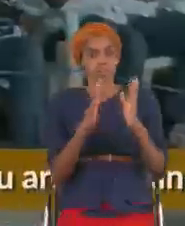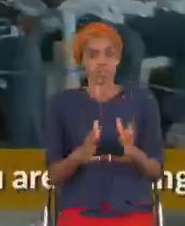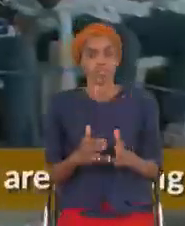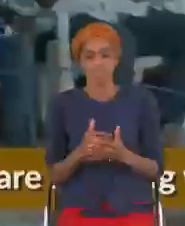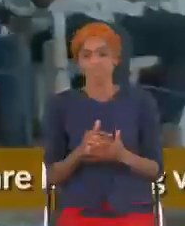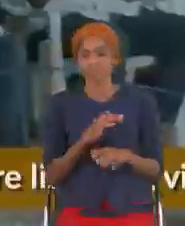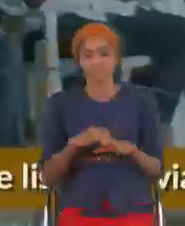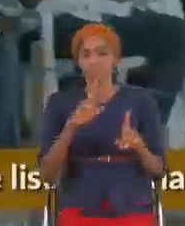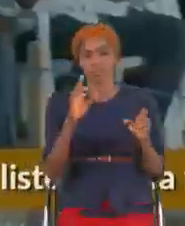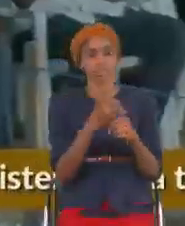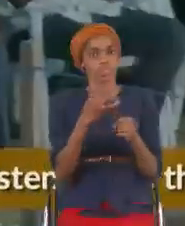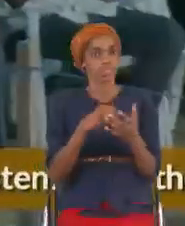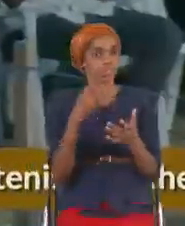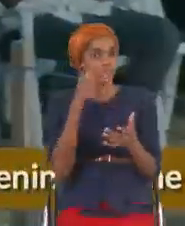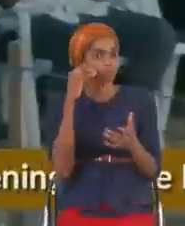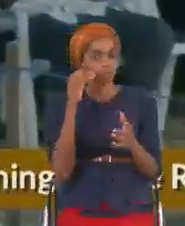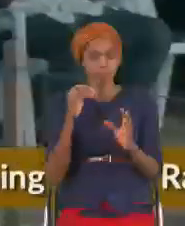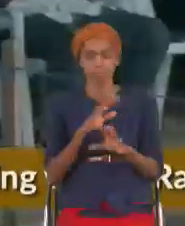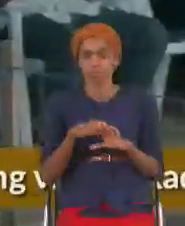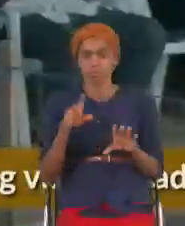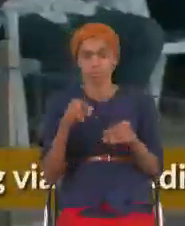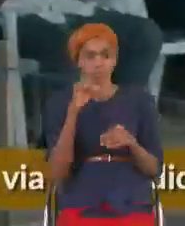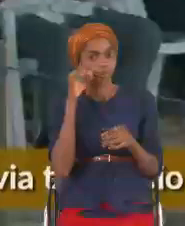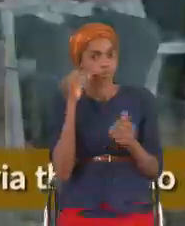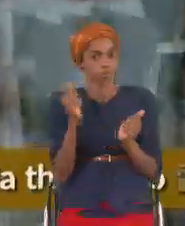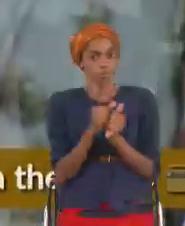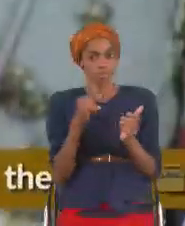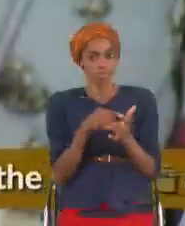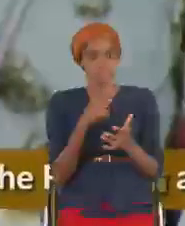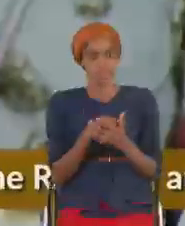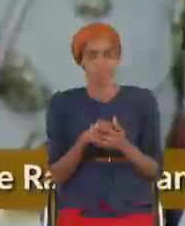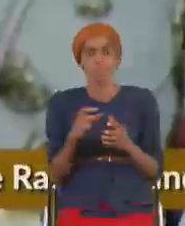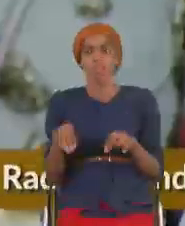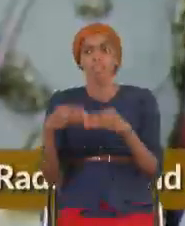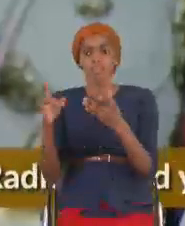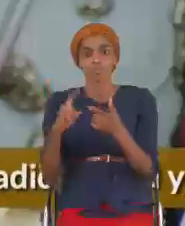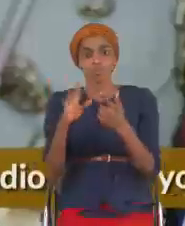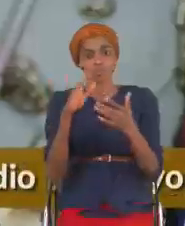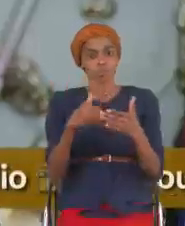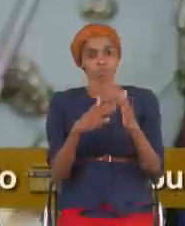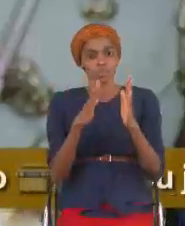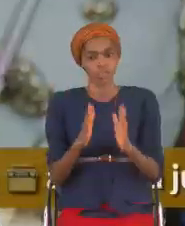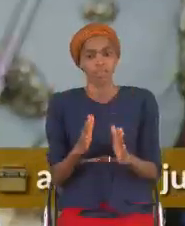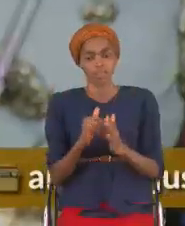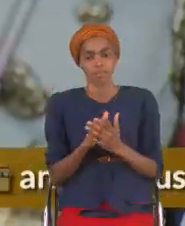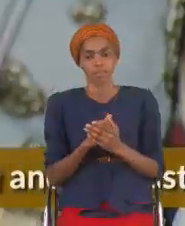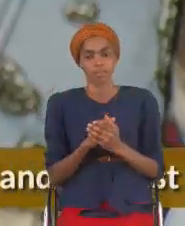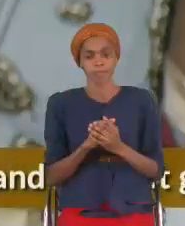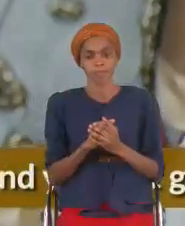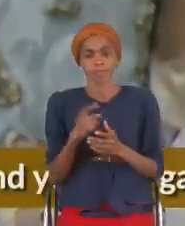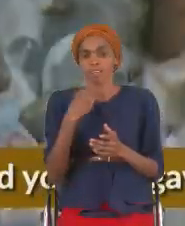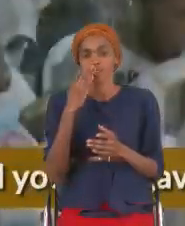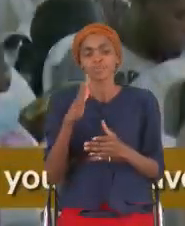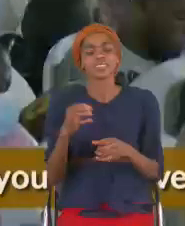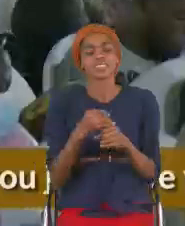away. Don't go home with the form. Submit to your supervisor, who will take it to the